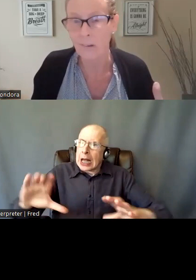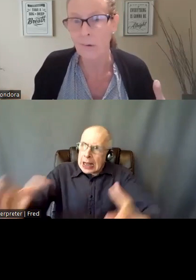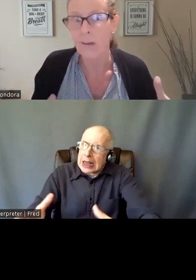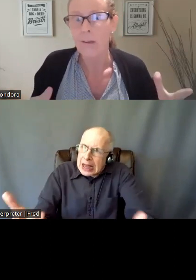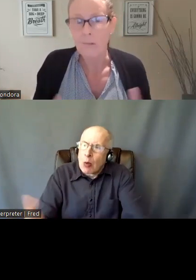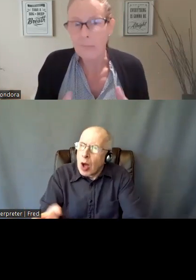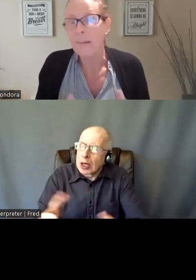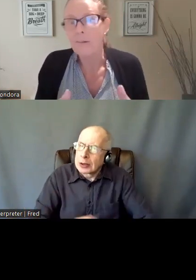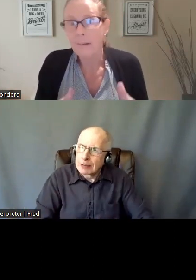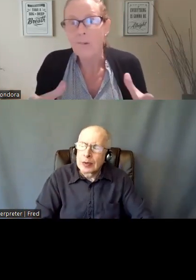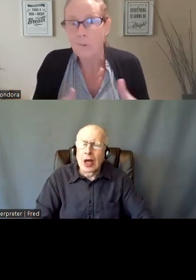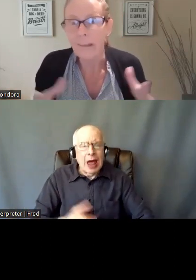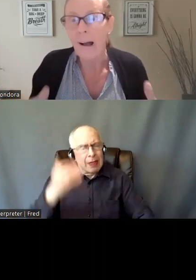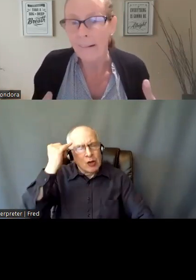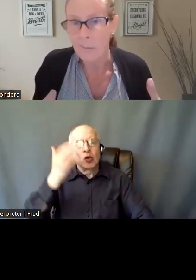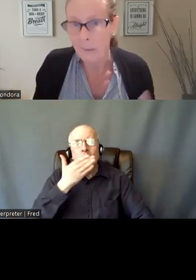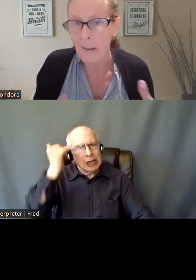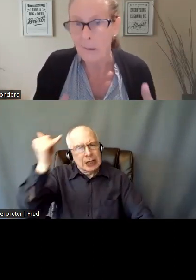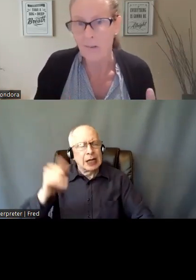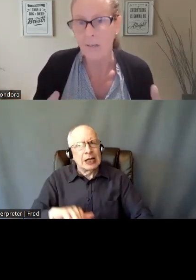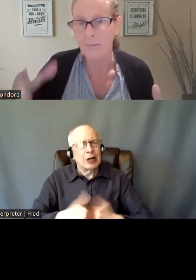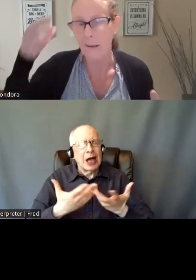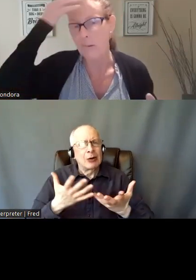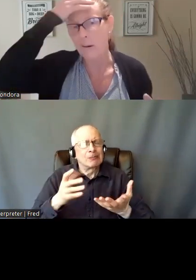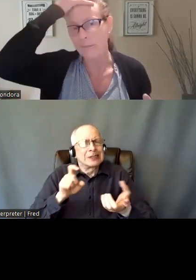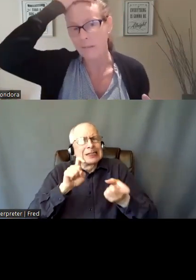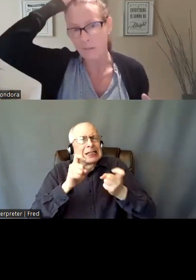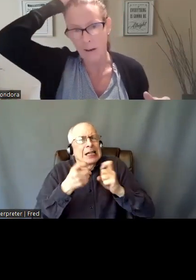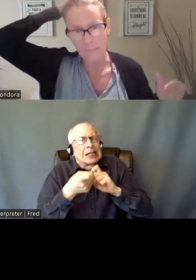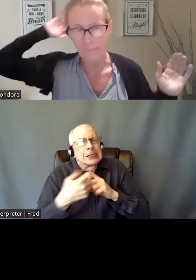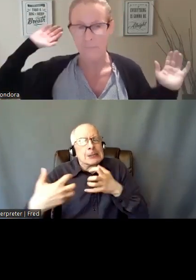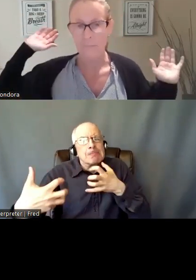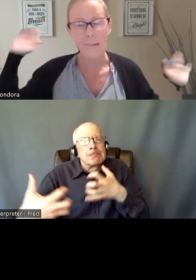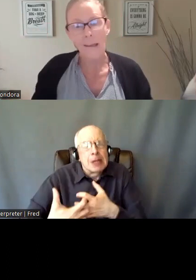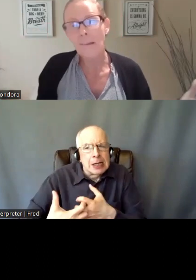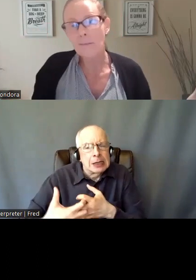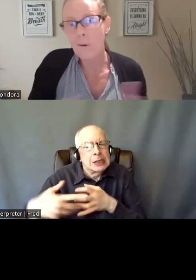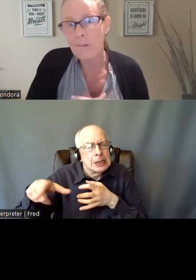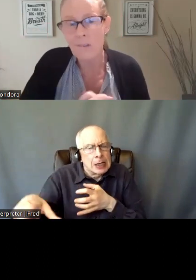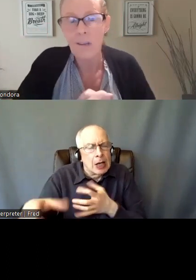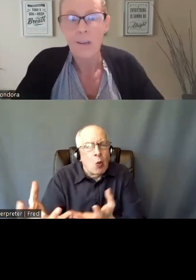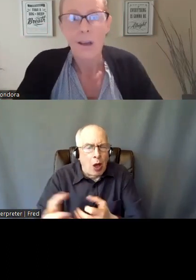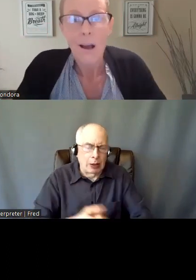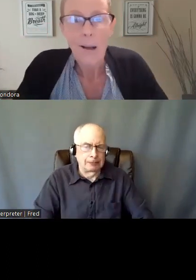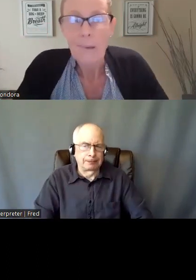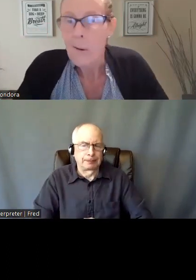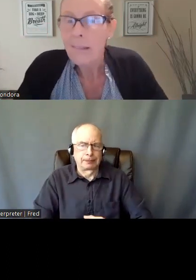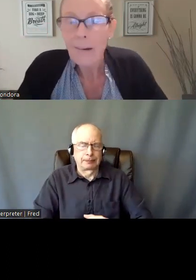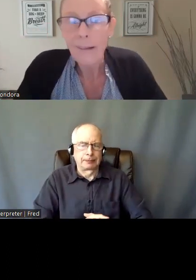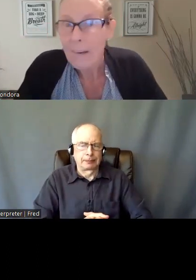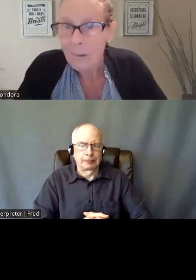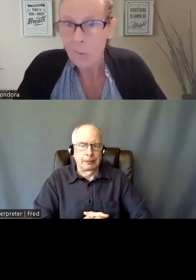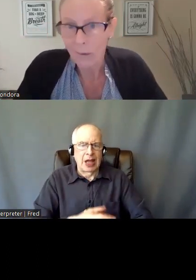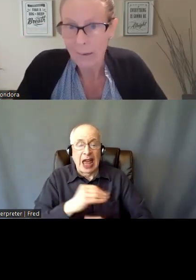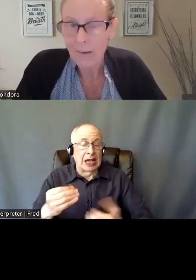we do to really, really, truly honor what that person and family's preferences are. And then, of course, you have a